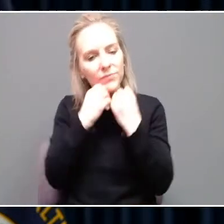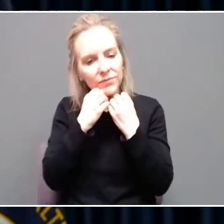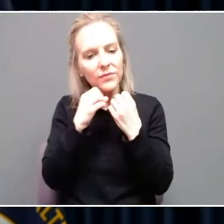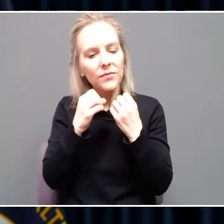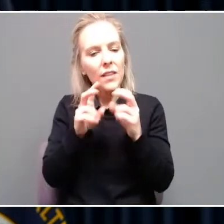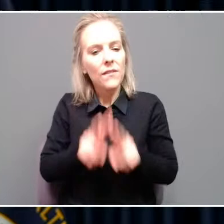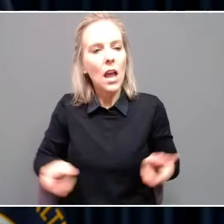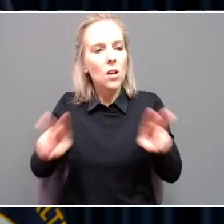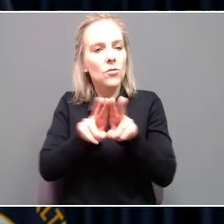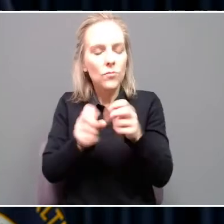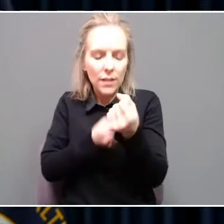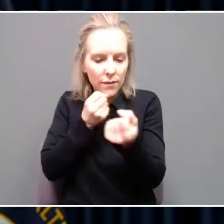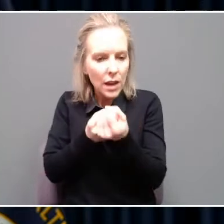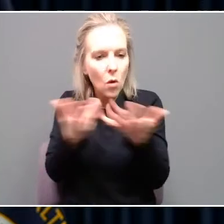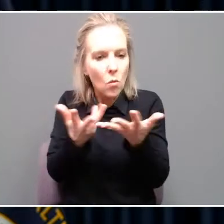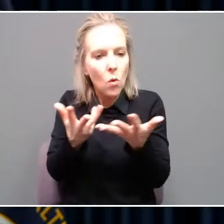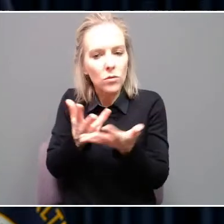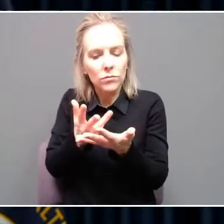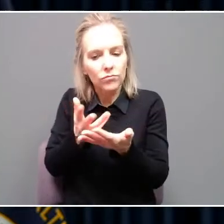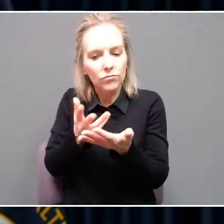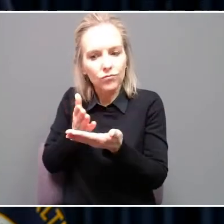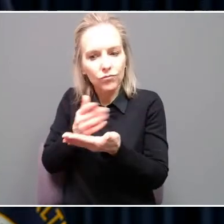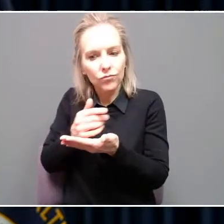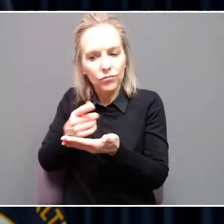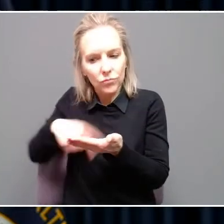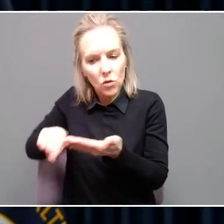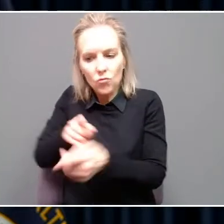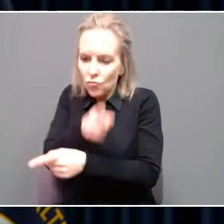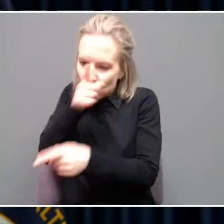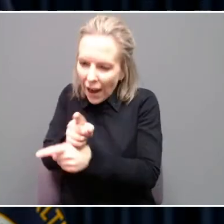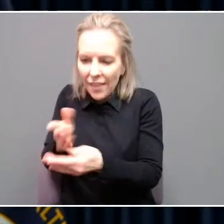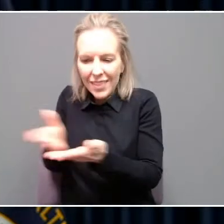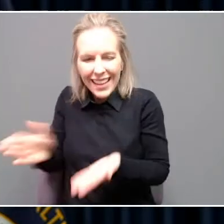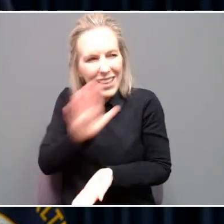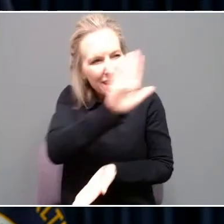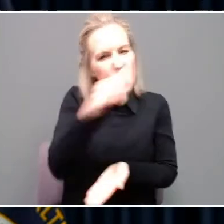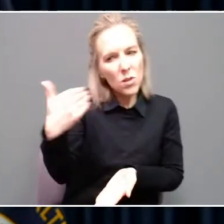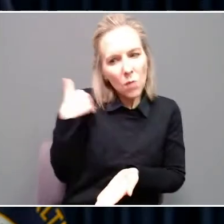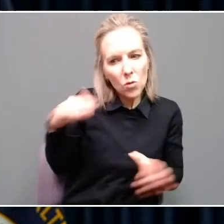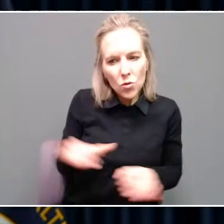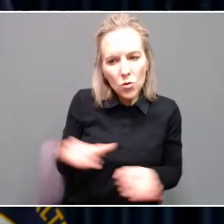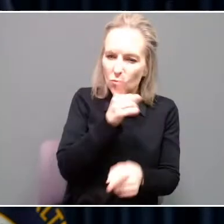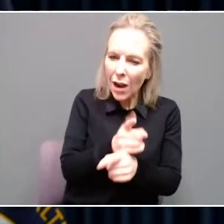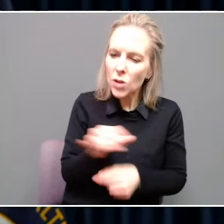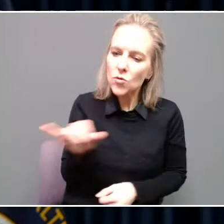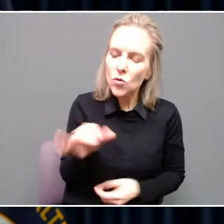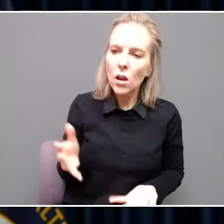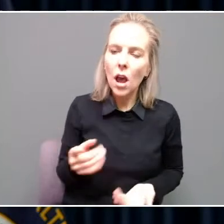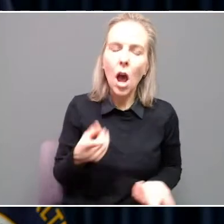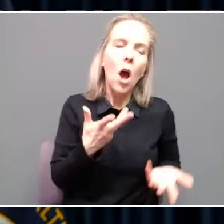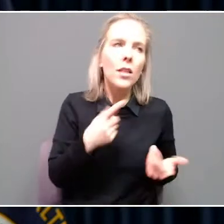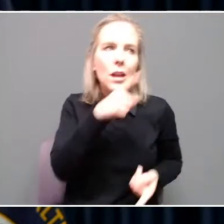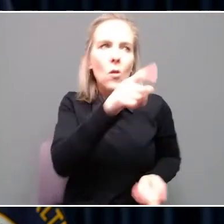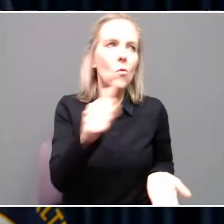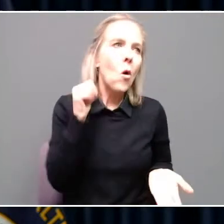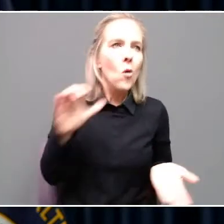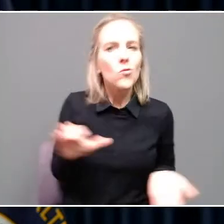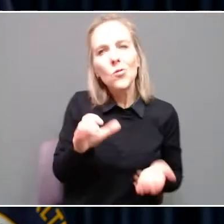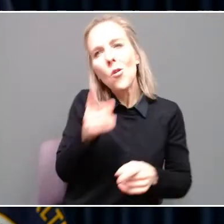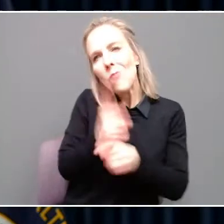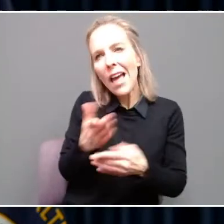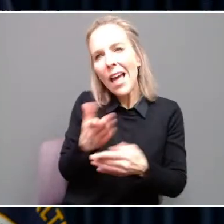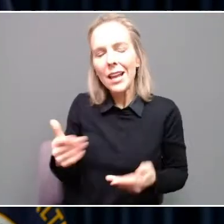right. It's ultimately their responsibility to do what's right. A lot of this is, well, they won't do the right thing, so how can you make them?